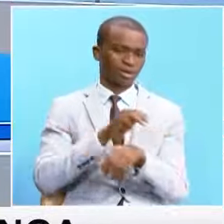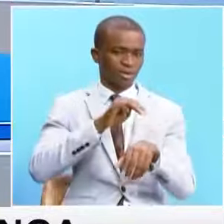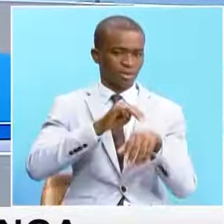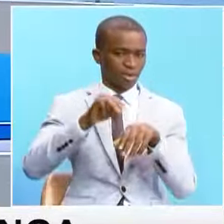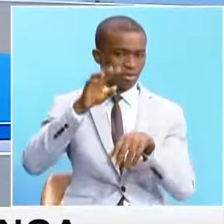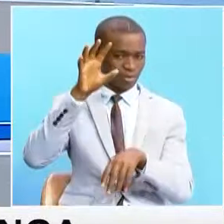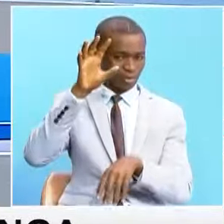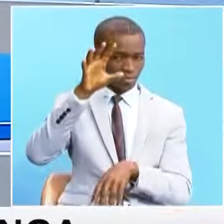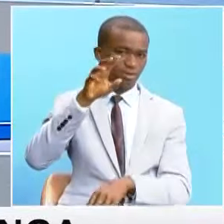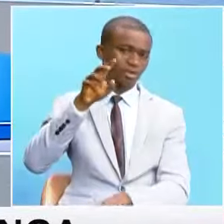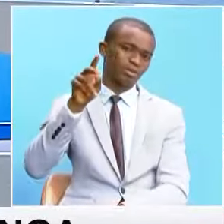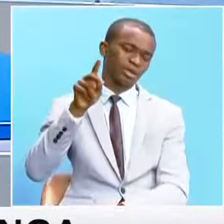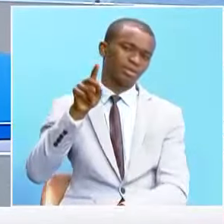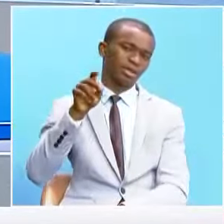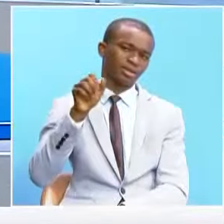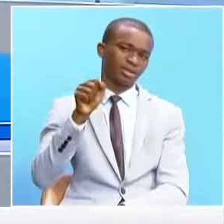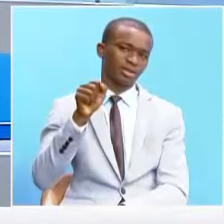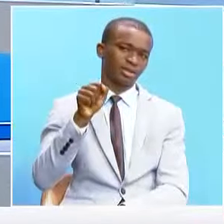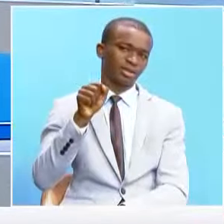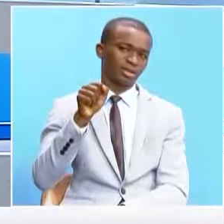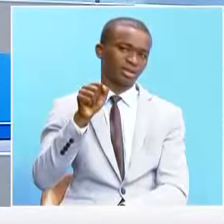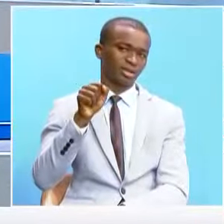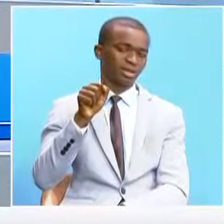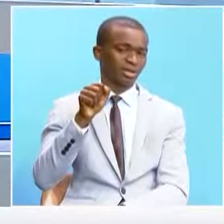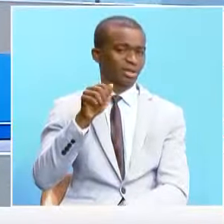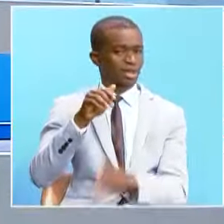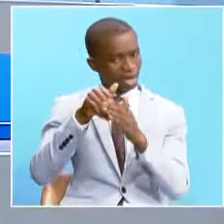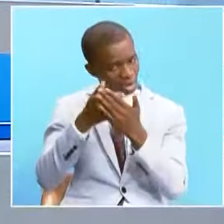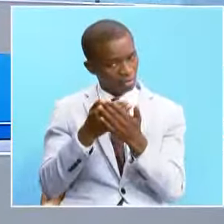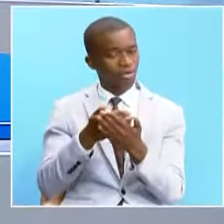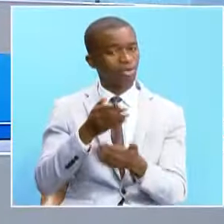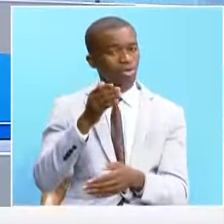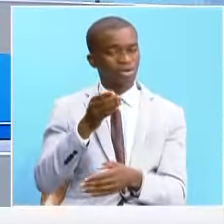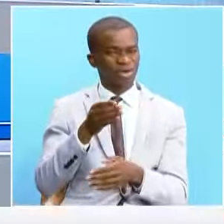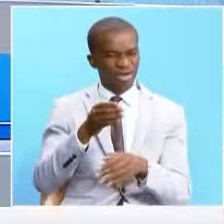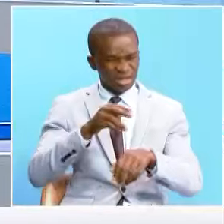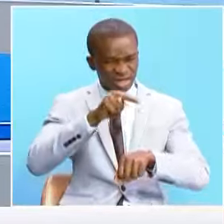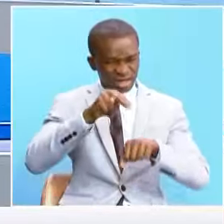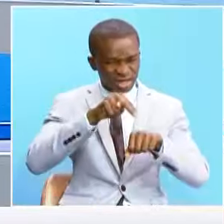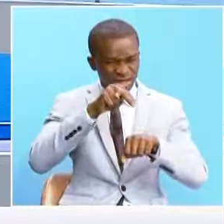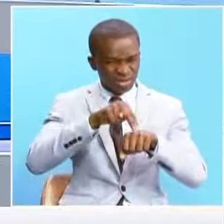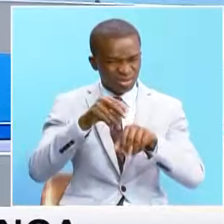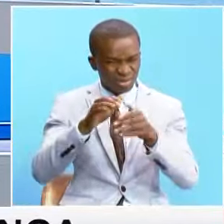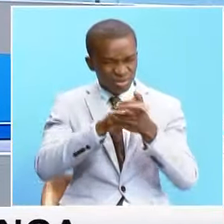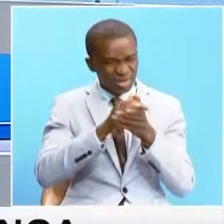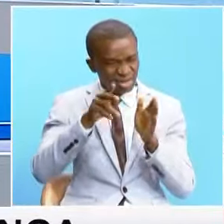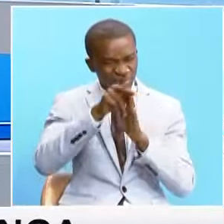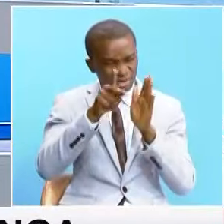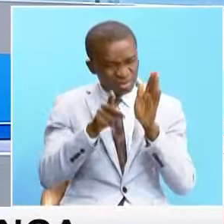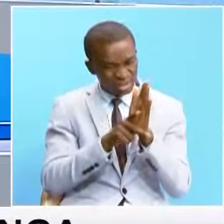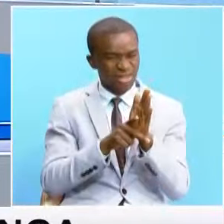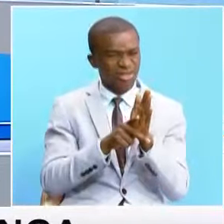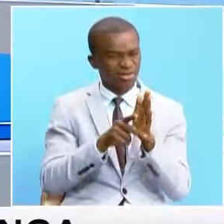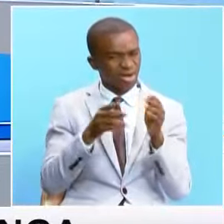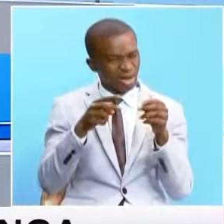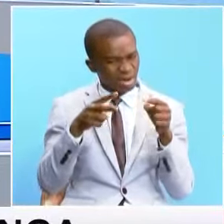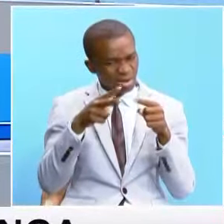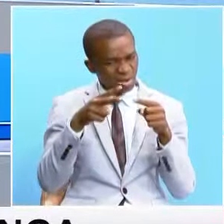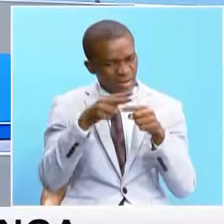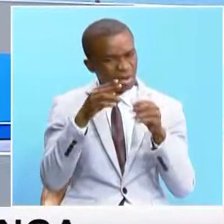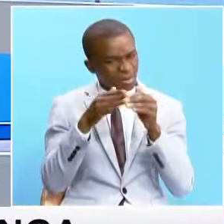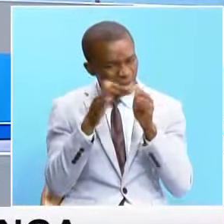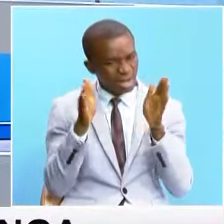Matthews Chirekwa says this can be seen from the revised National Cooperative Development Policy, which was launched by government in April